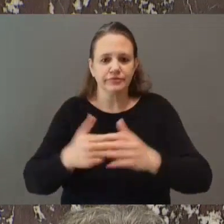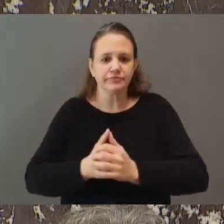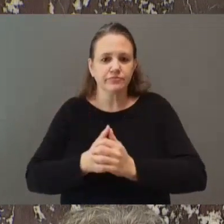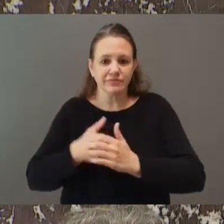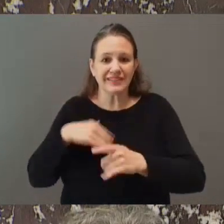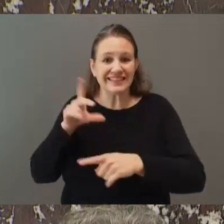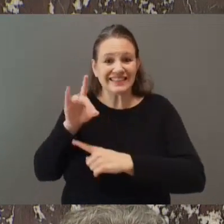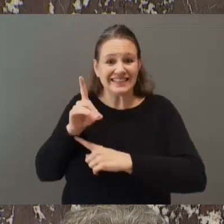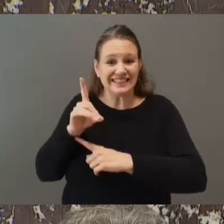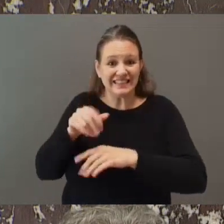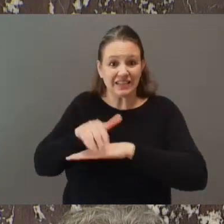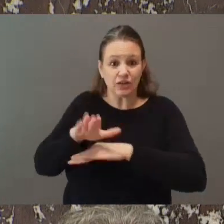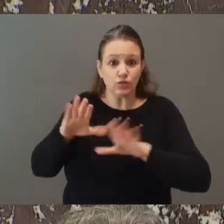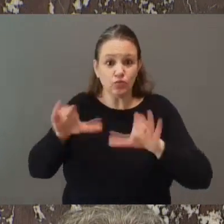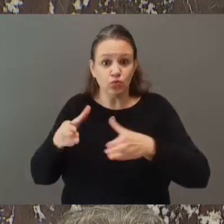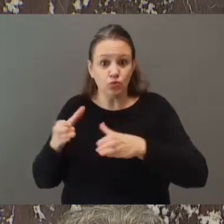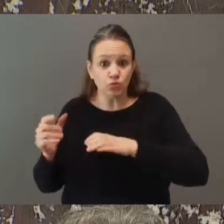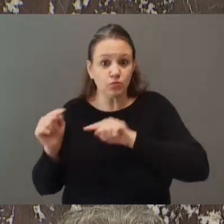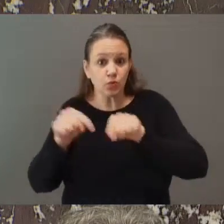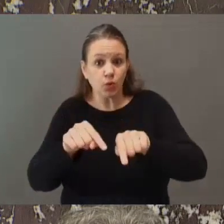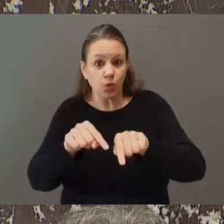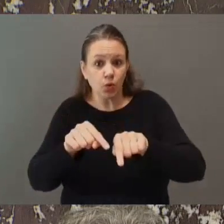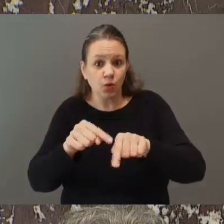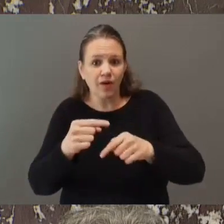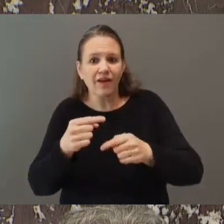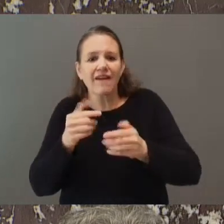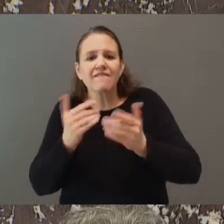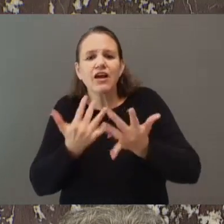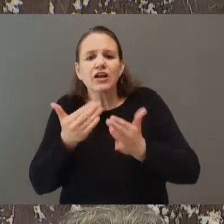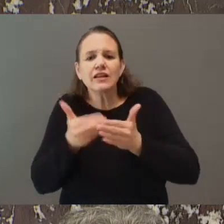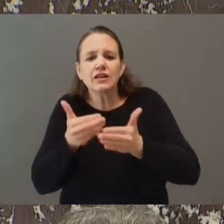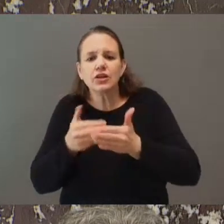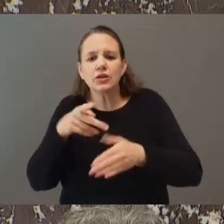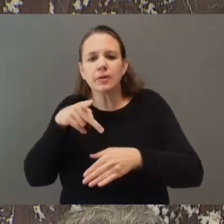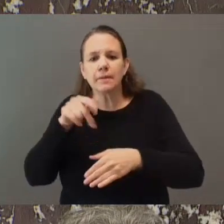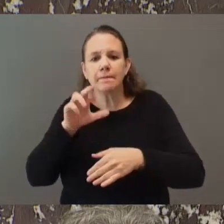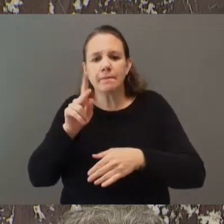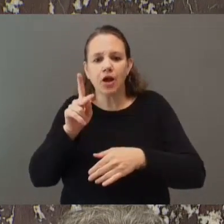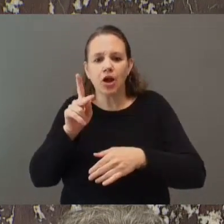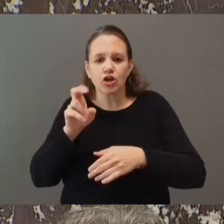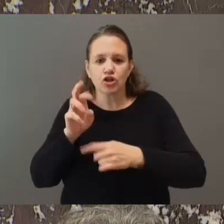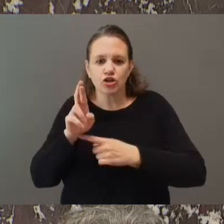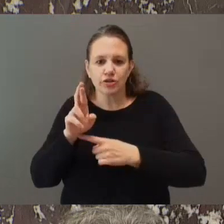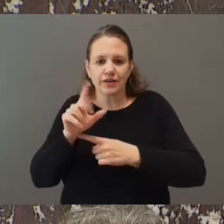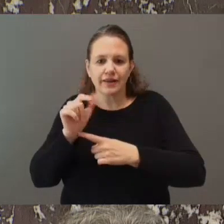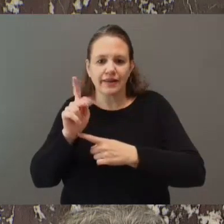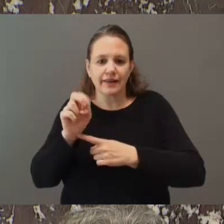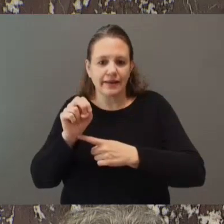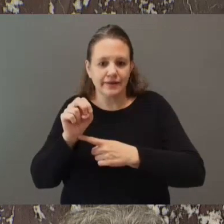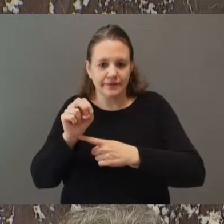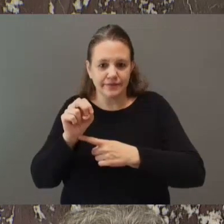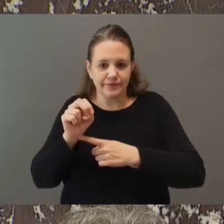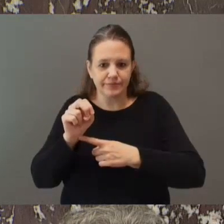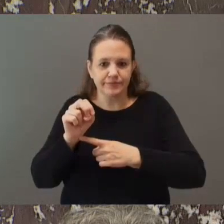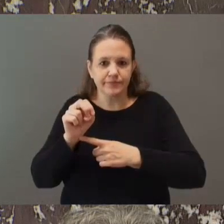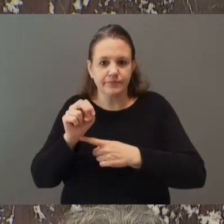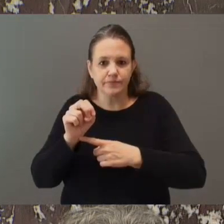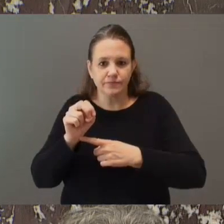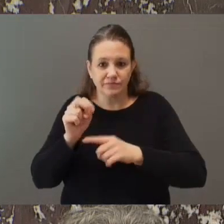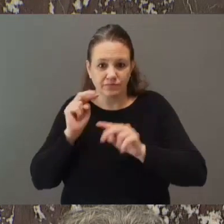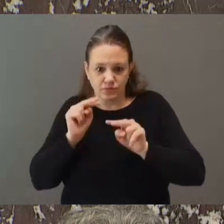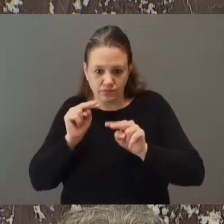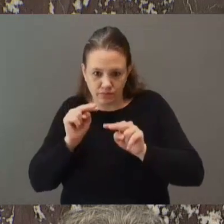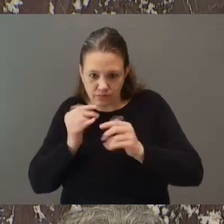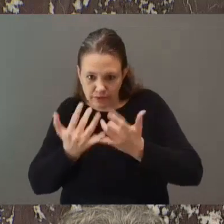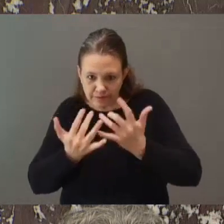immediately. We are continuing to deploy resources up there in the days ahead, and I know that we're all hoping for the